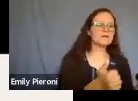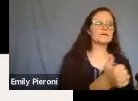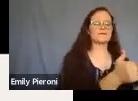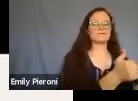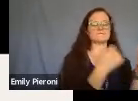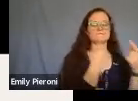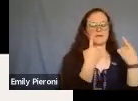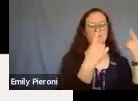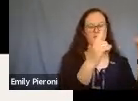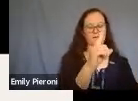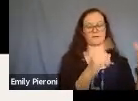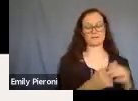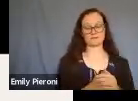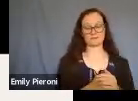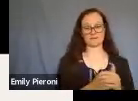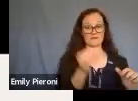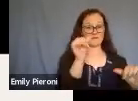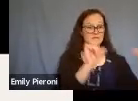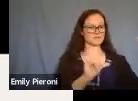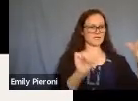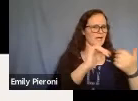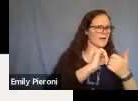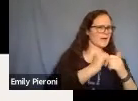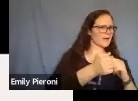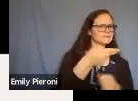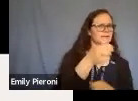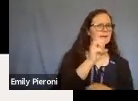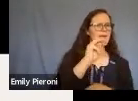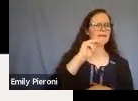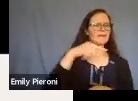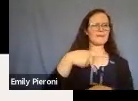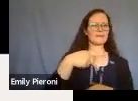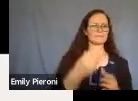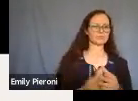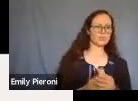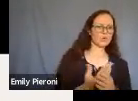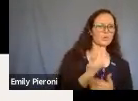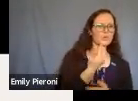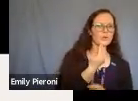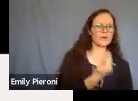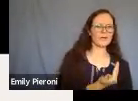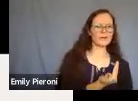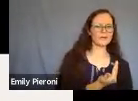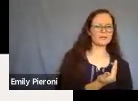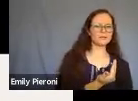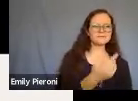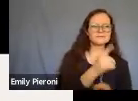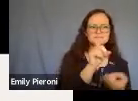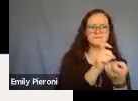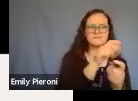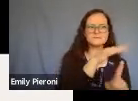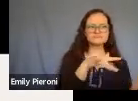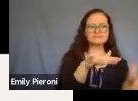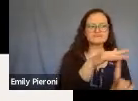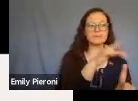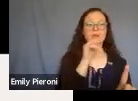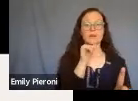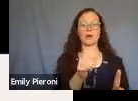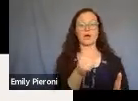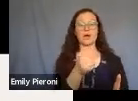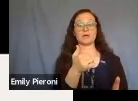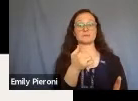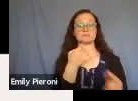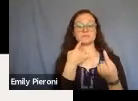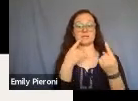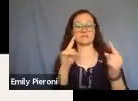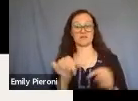science of how is it performing in different climates is starting to catch up. We still have a long ways to go, in my